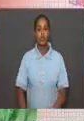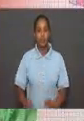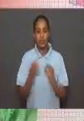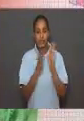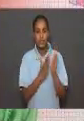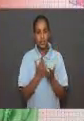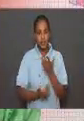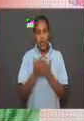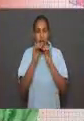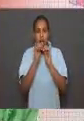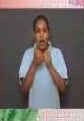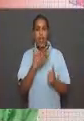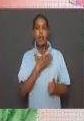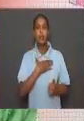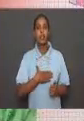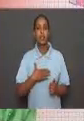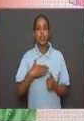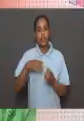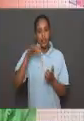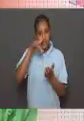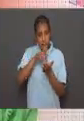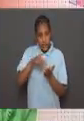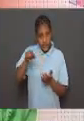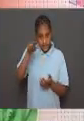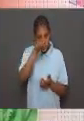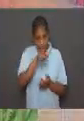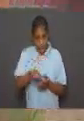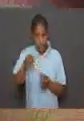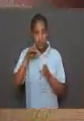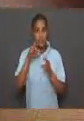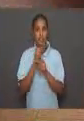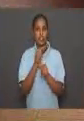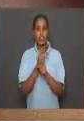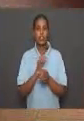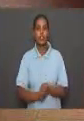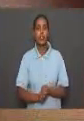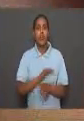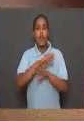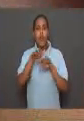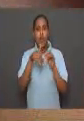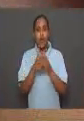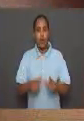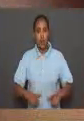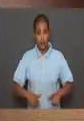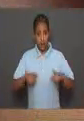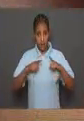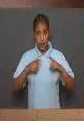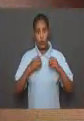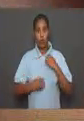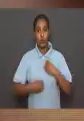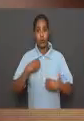us discuss how elements recycle in nature. All living